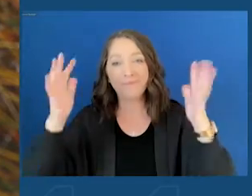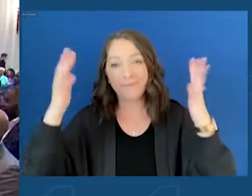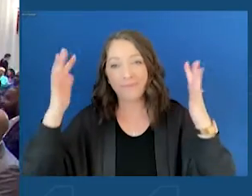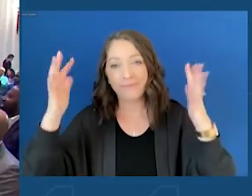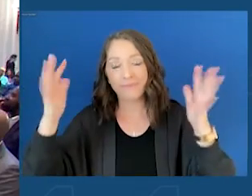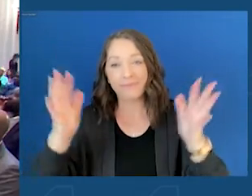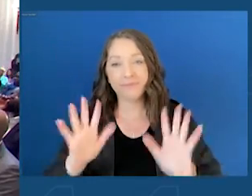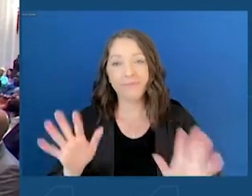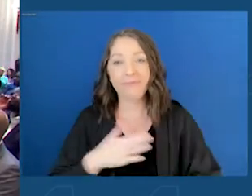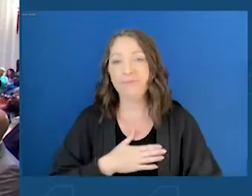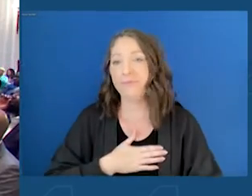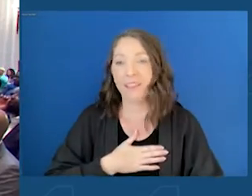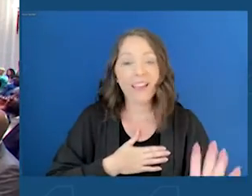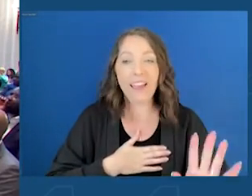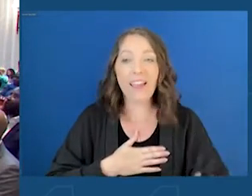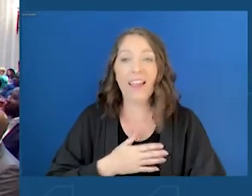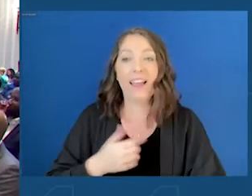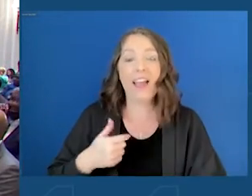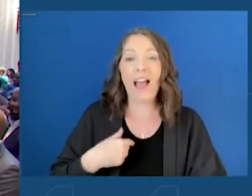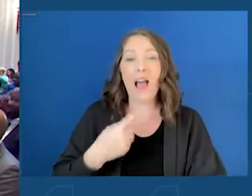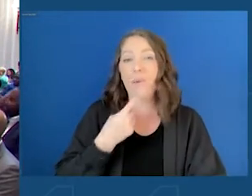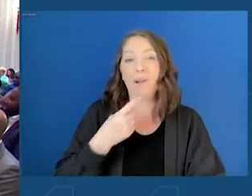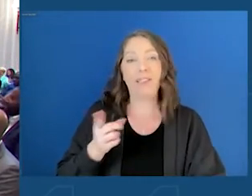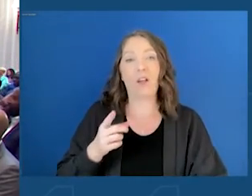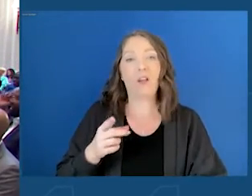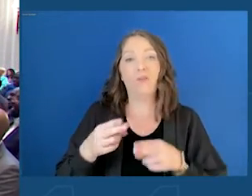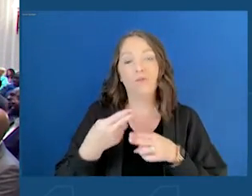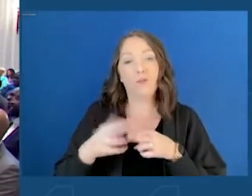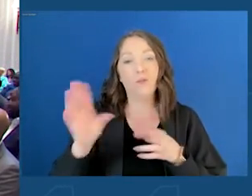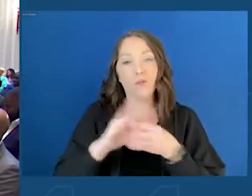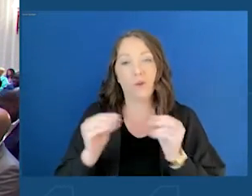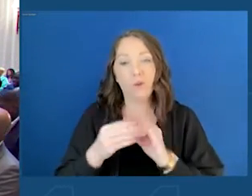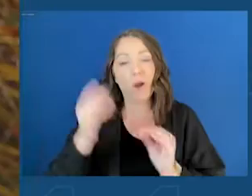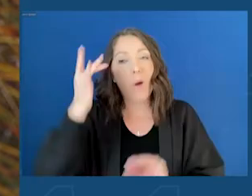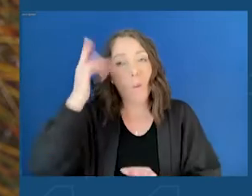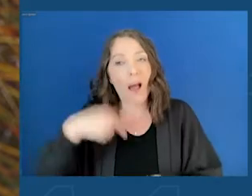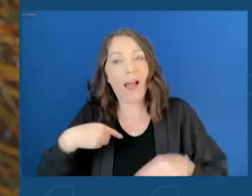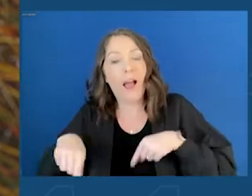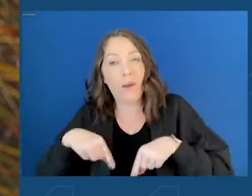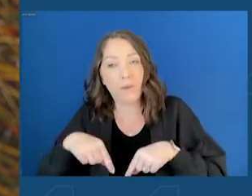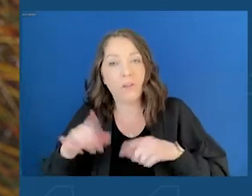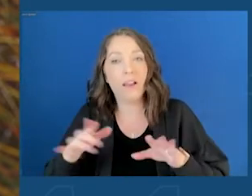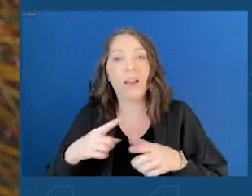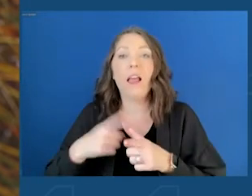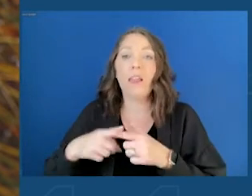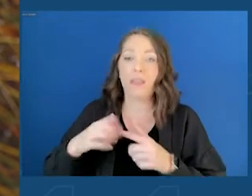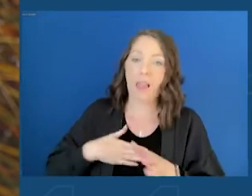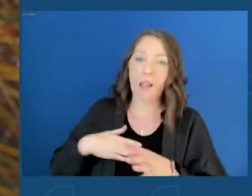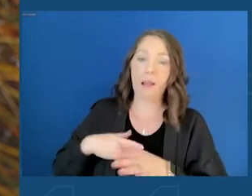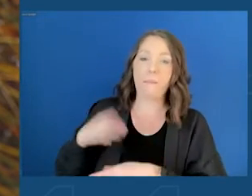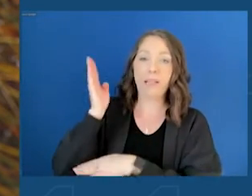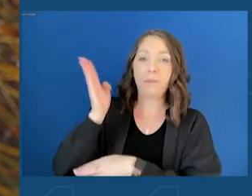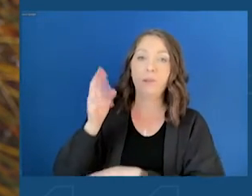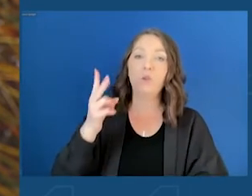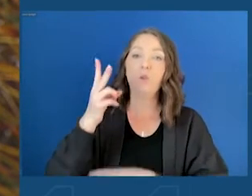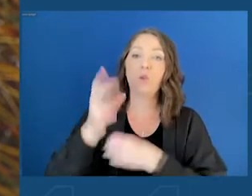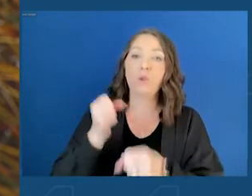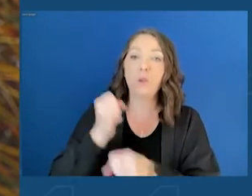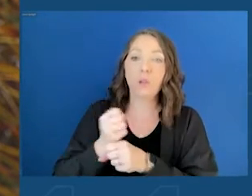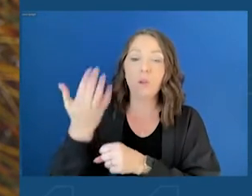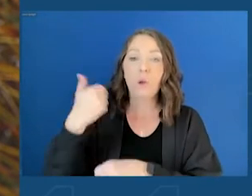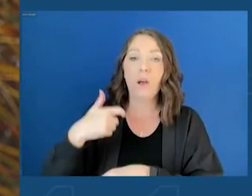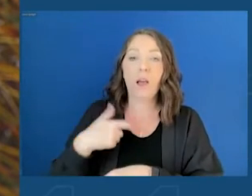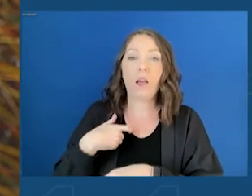So I'm gonna tell you a short story of why I'm nervous, and then I'll do my speech. 2 years ago, I almost gave up, and